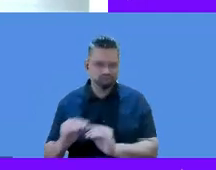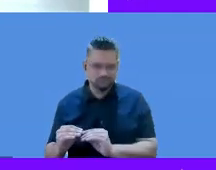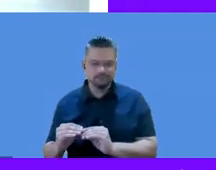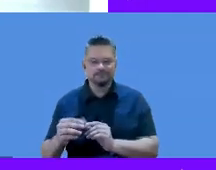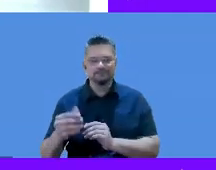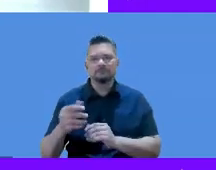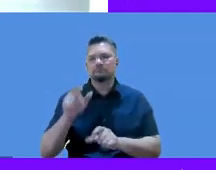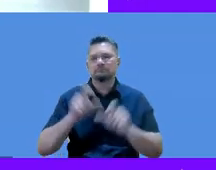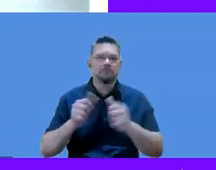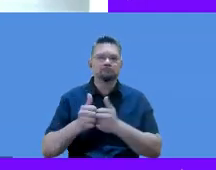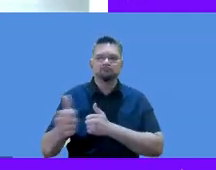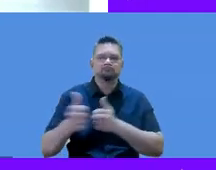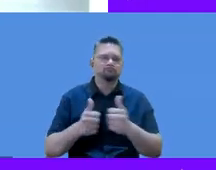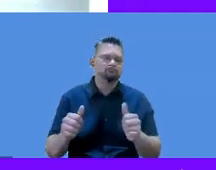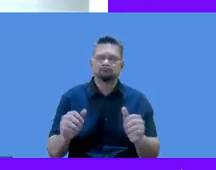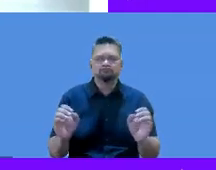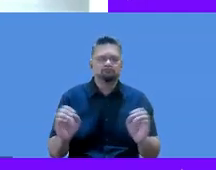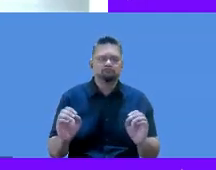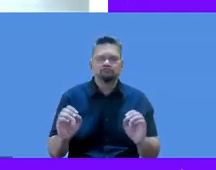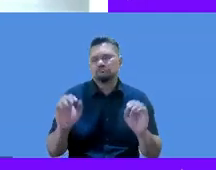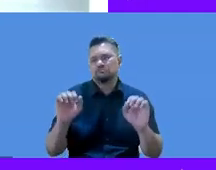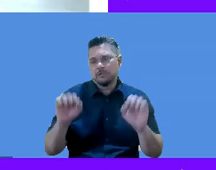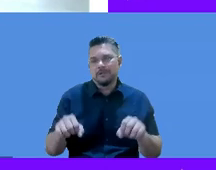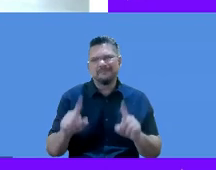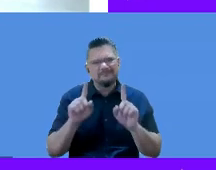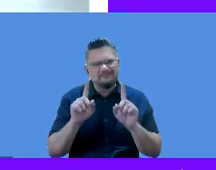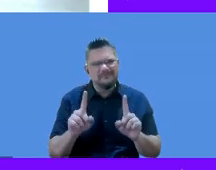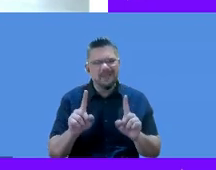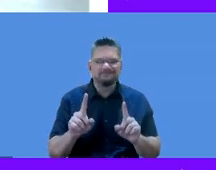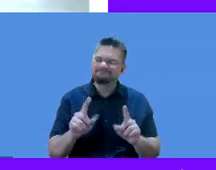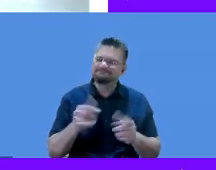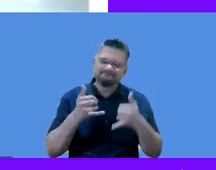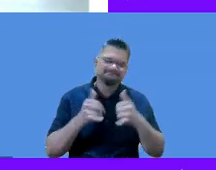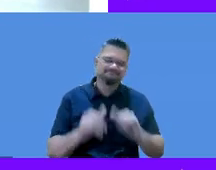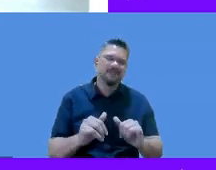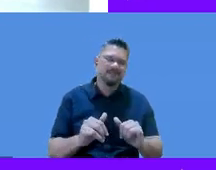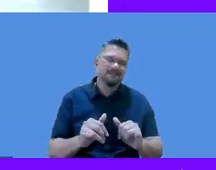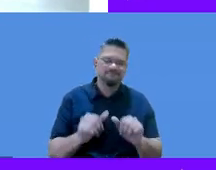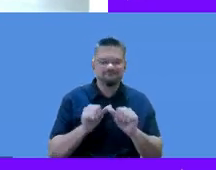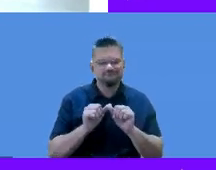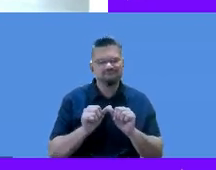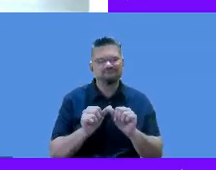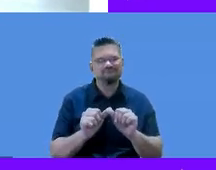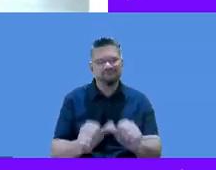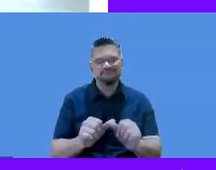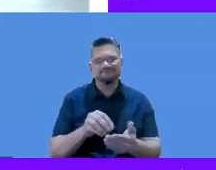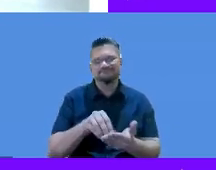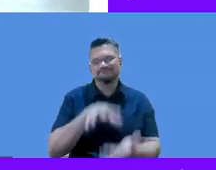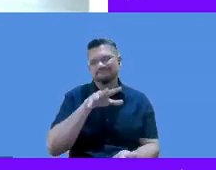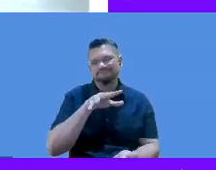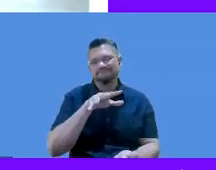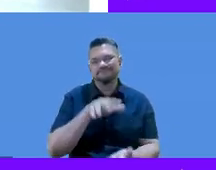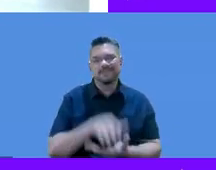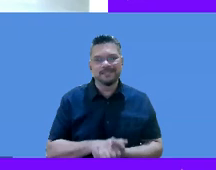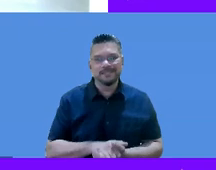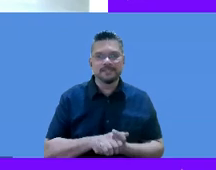as told by the girls in our study, these high prices still remain. Alongside that, there's also the threat of harassment